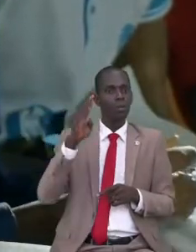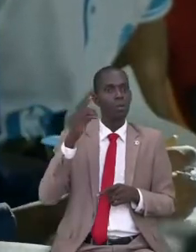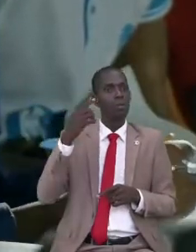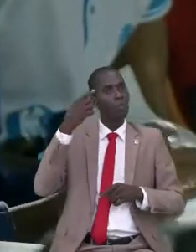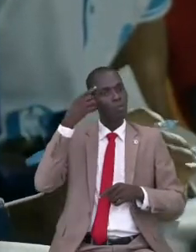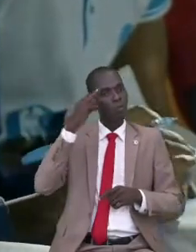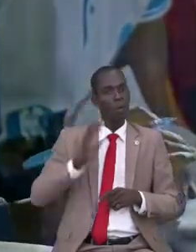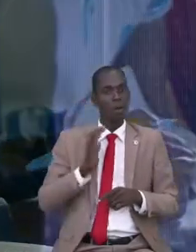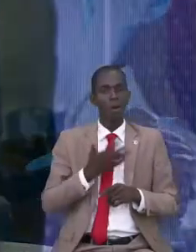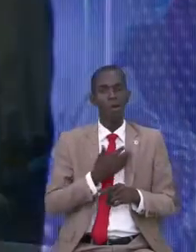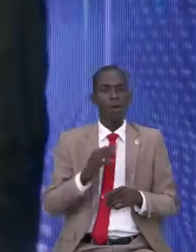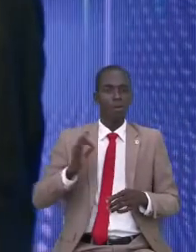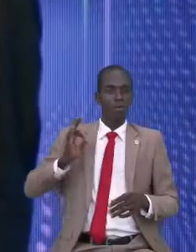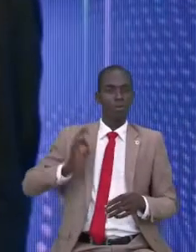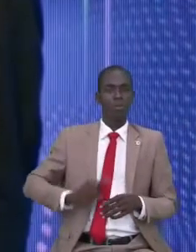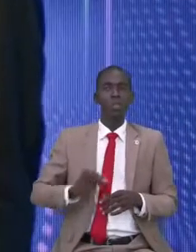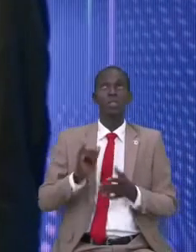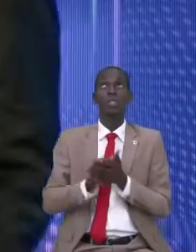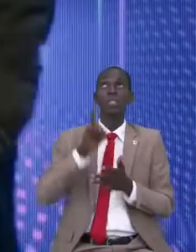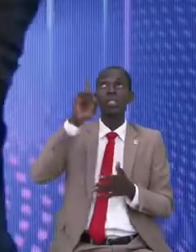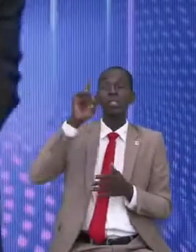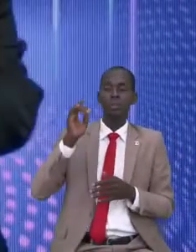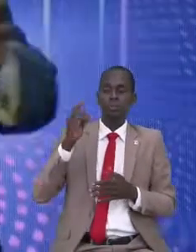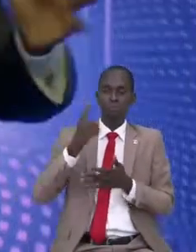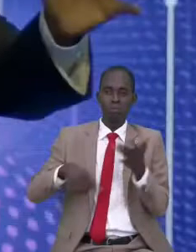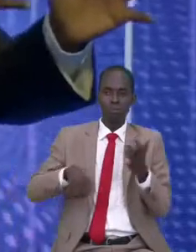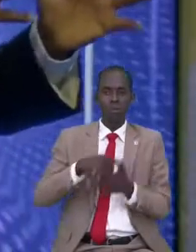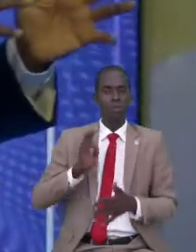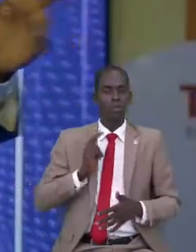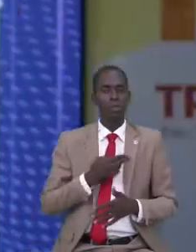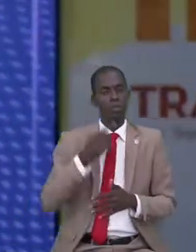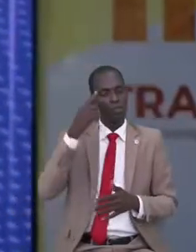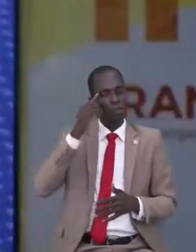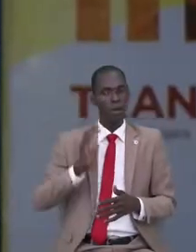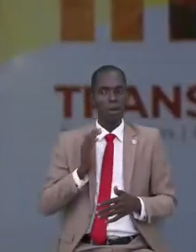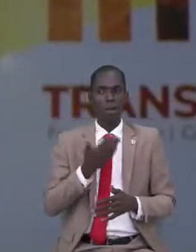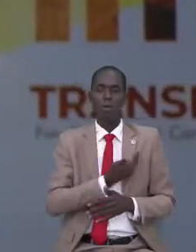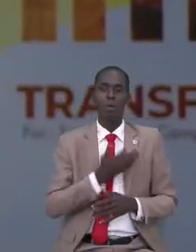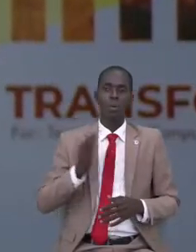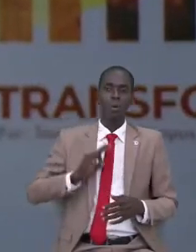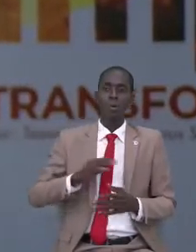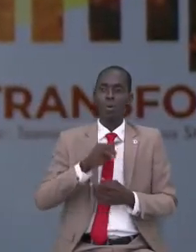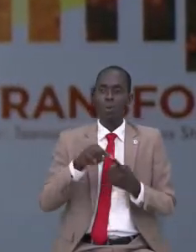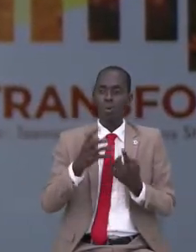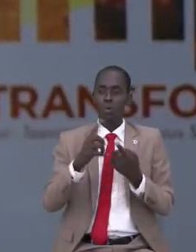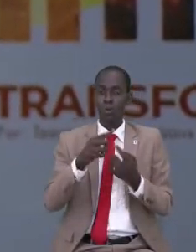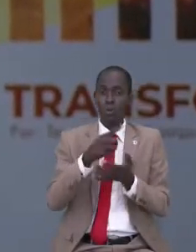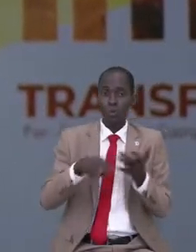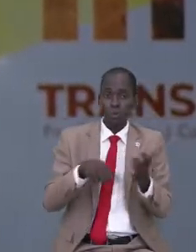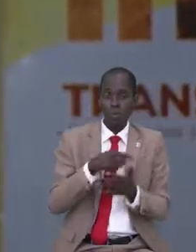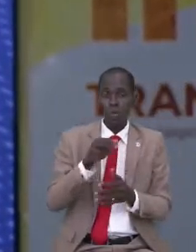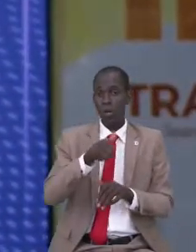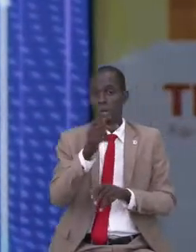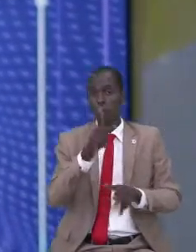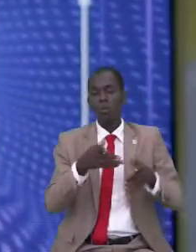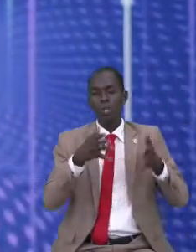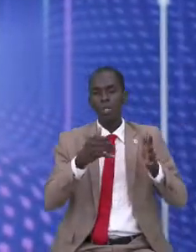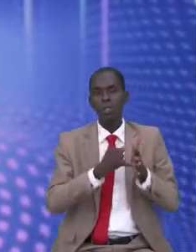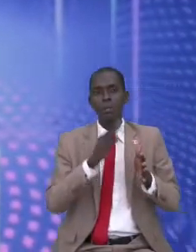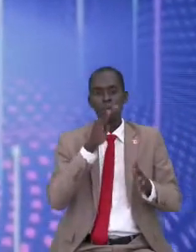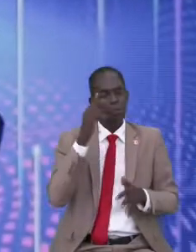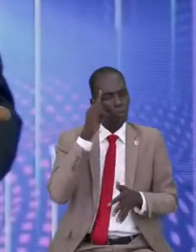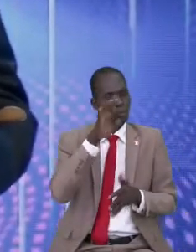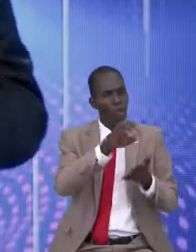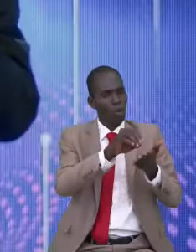He corrects us for our profit. When you are going to correct other people, let it be for their profit. When you are going